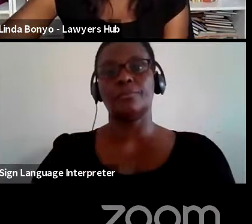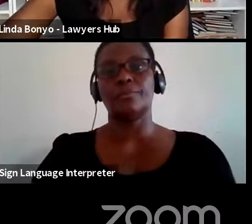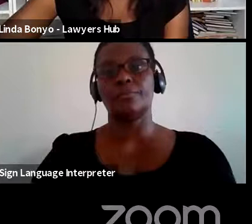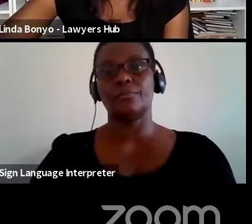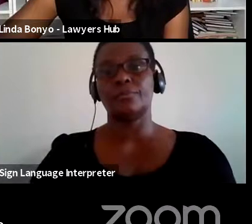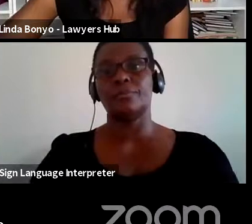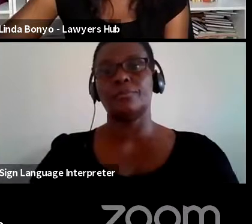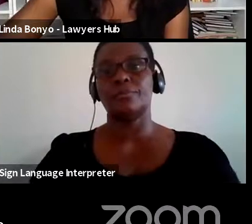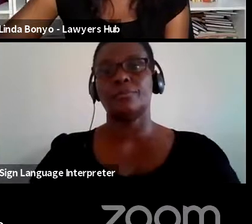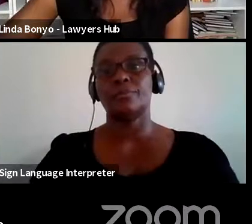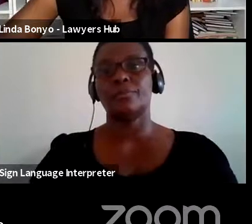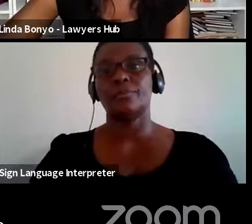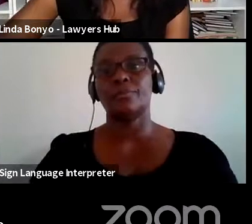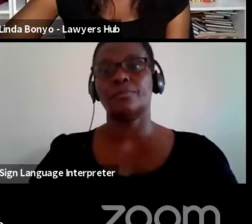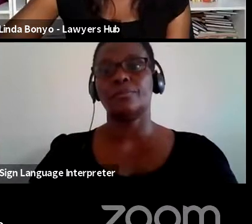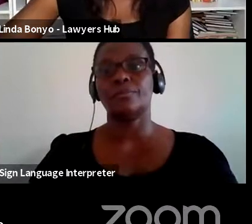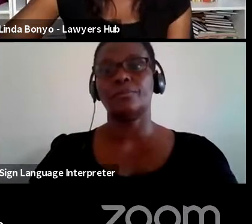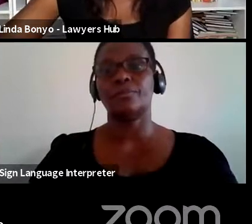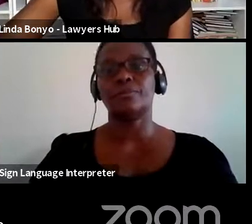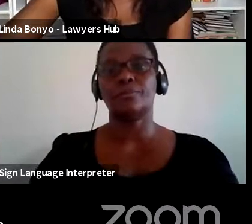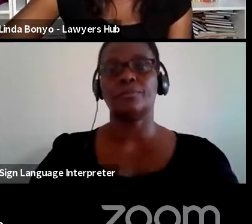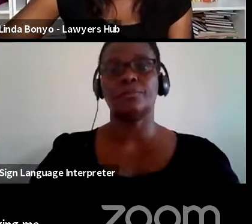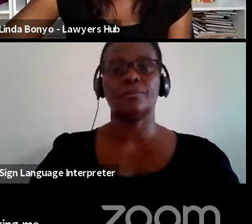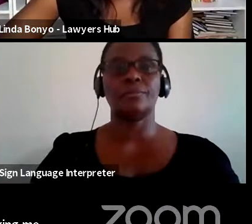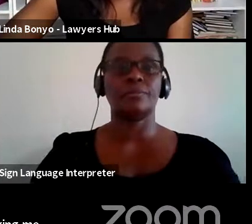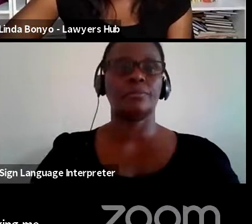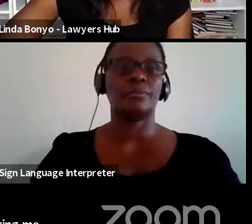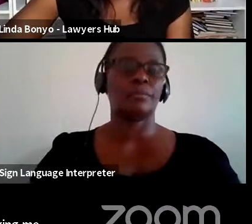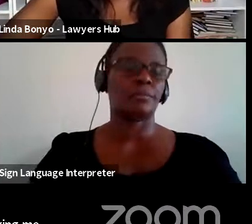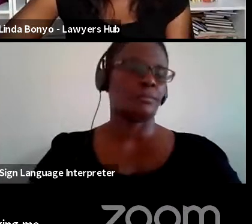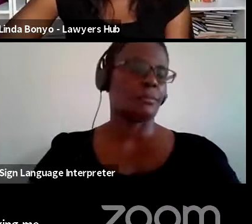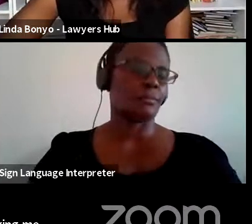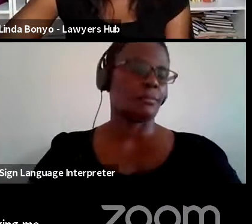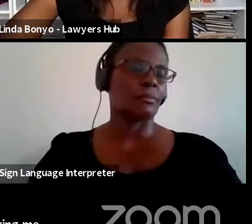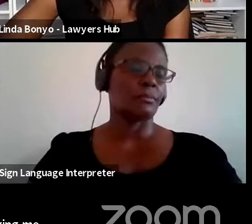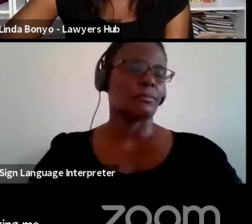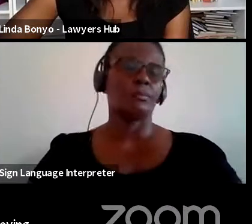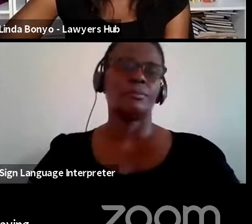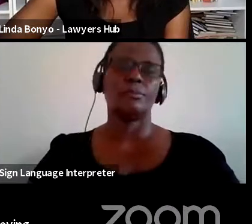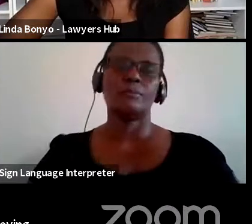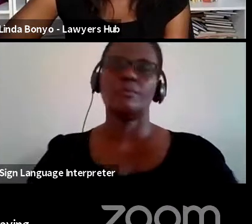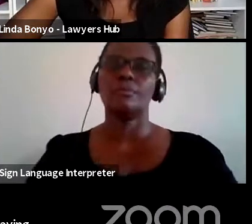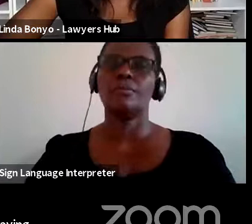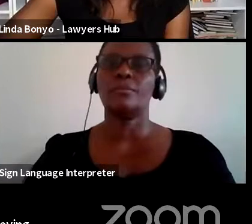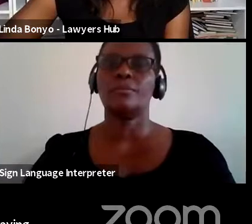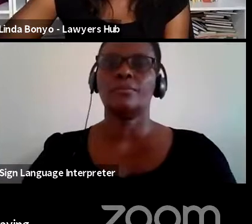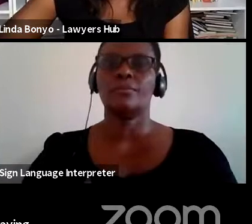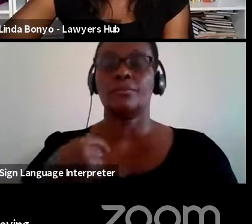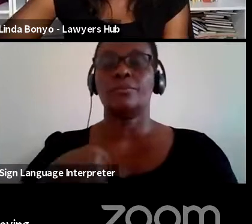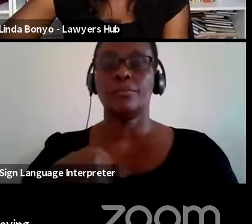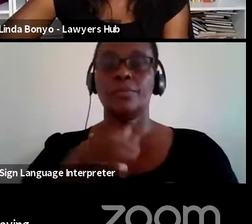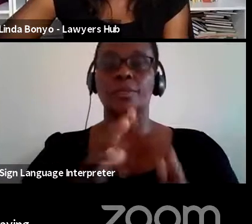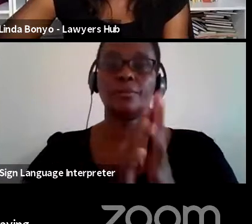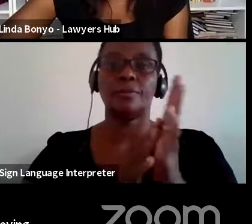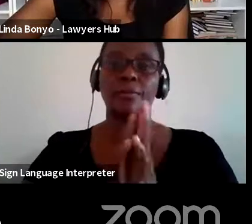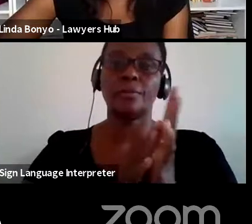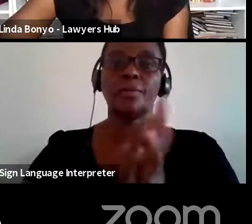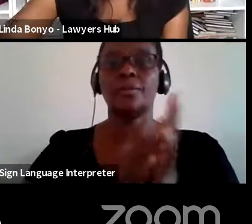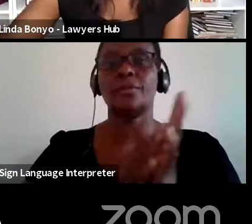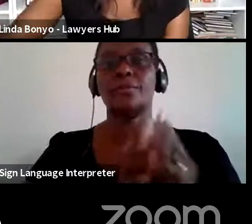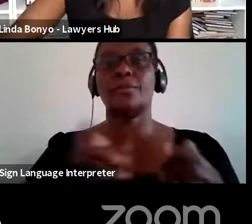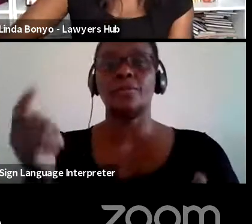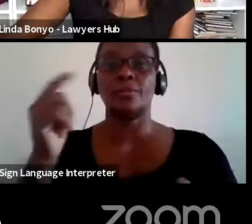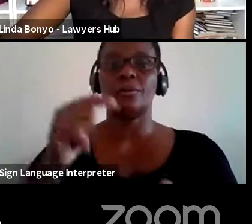Thanks so much, David, and thank you so much for having me. I'm really excited to be part of this session. Greetings to everyone who's